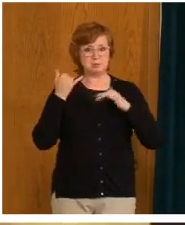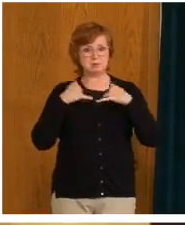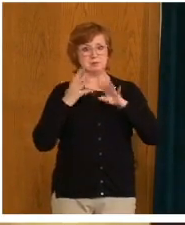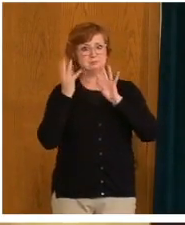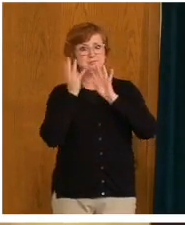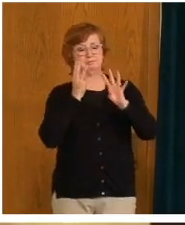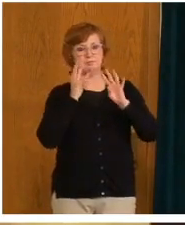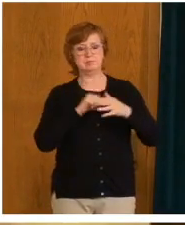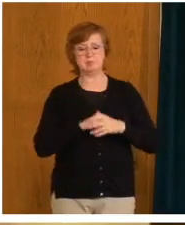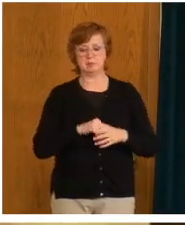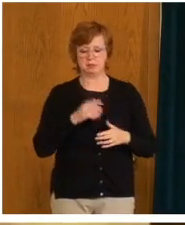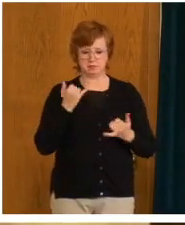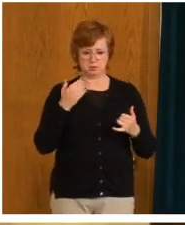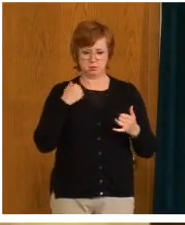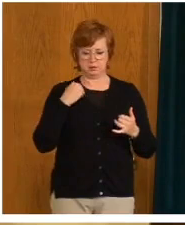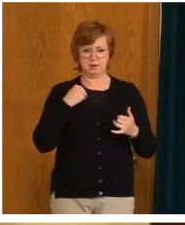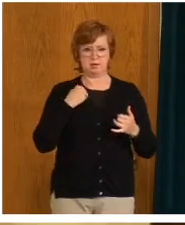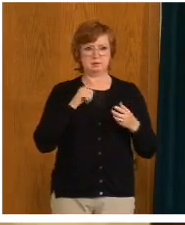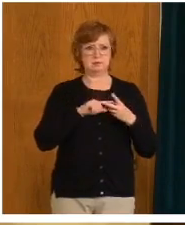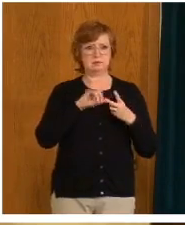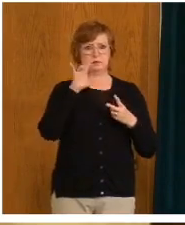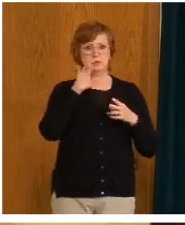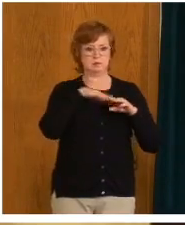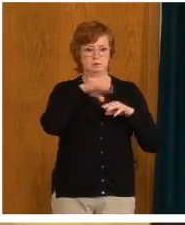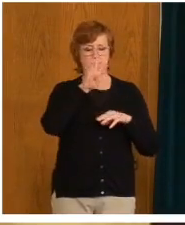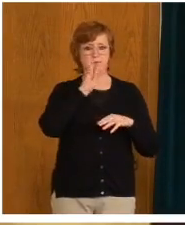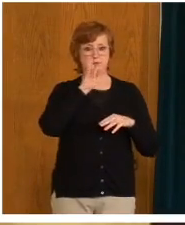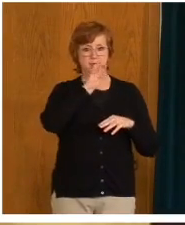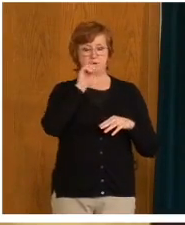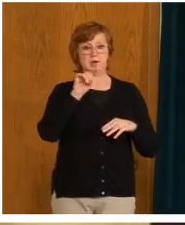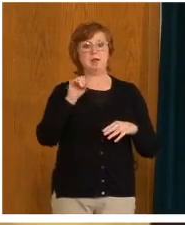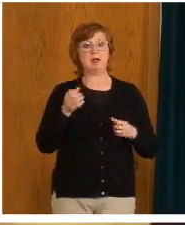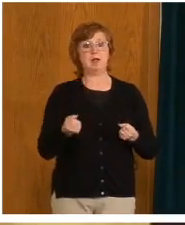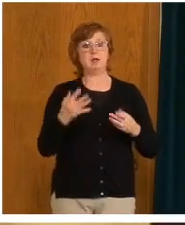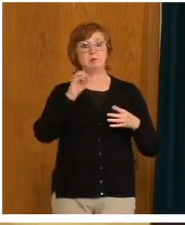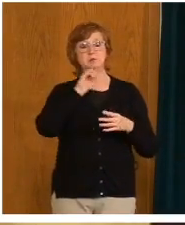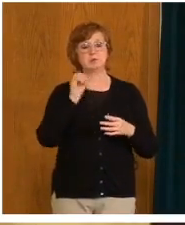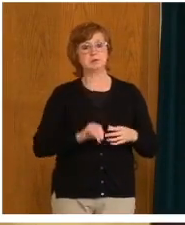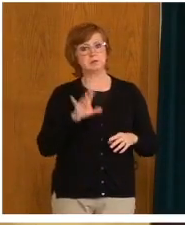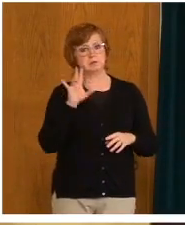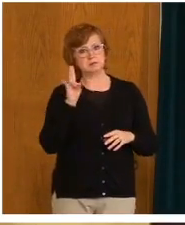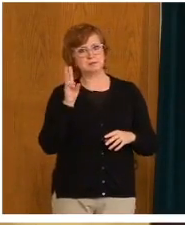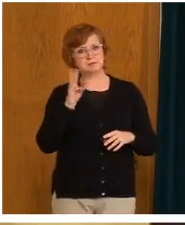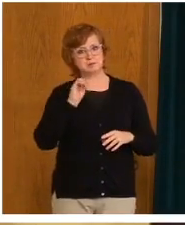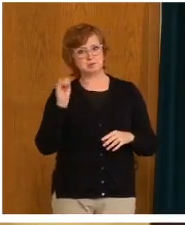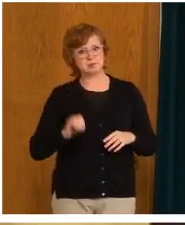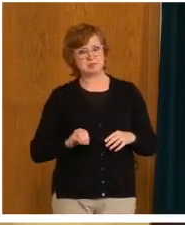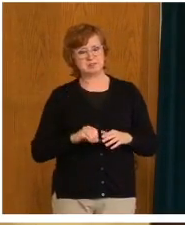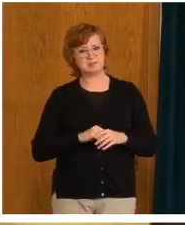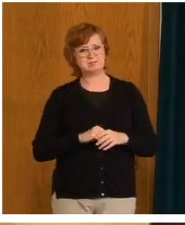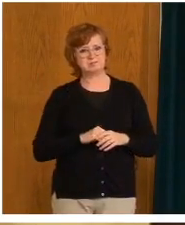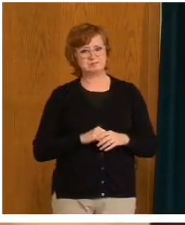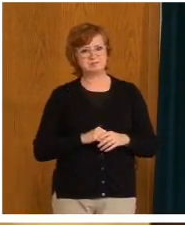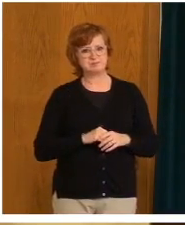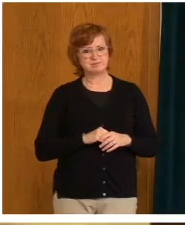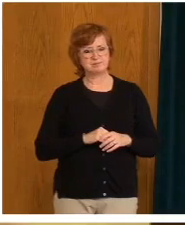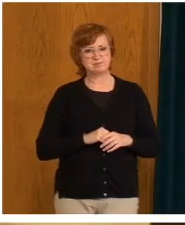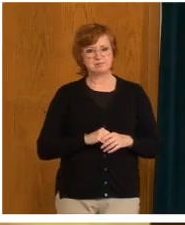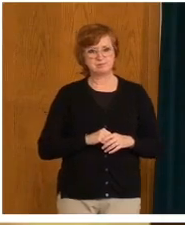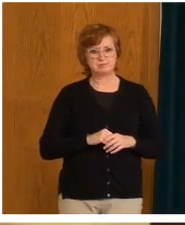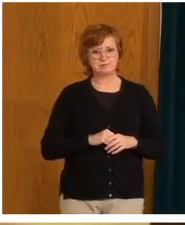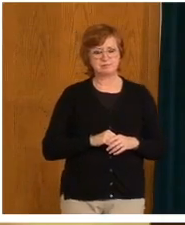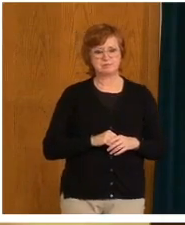actually 76% of people 40 and over have received their vaccine here in Saskatchewan, and I